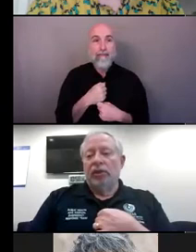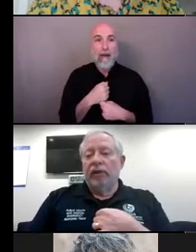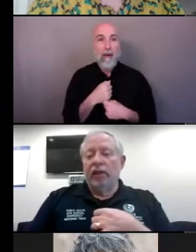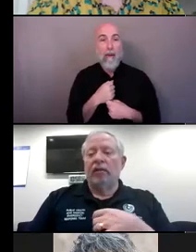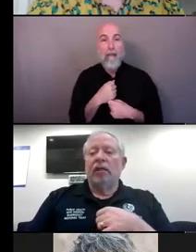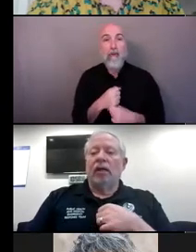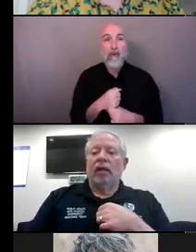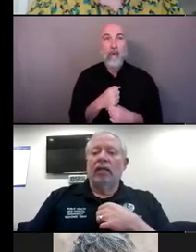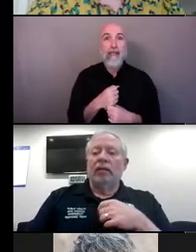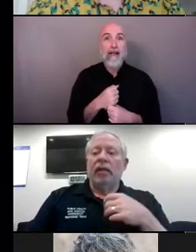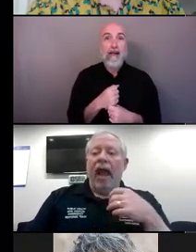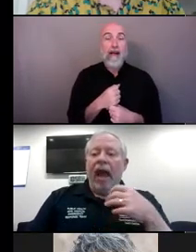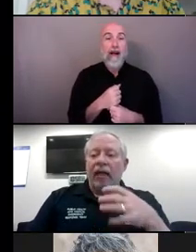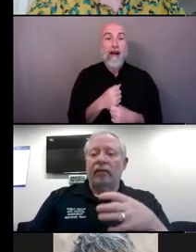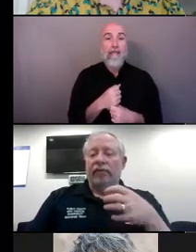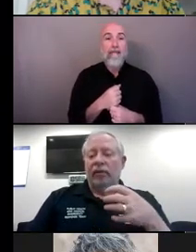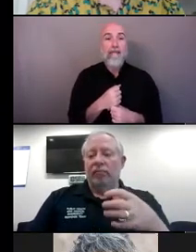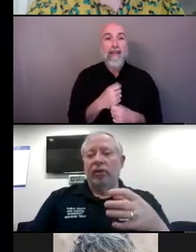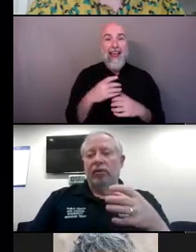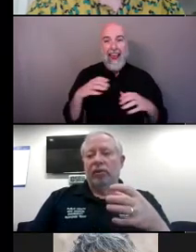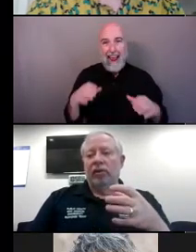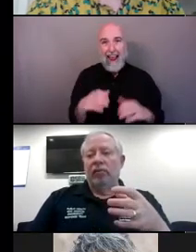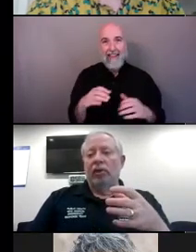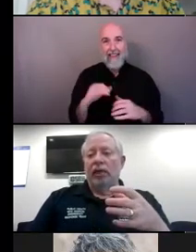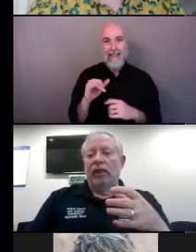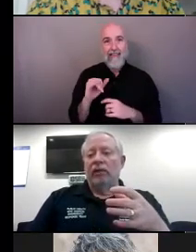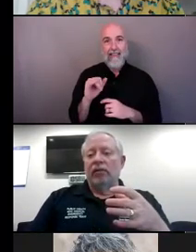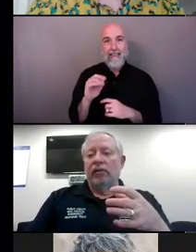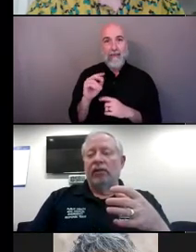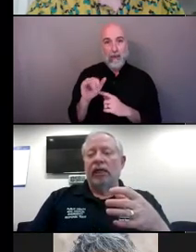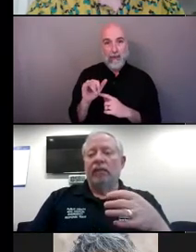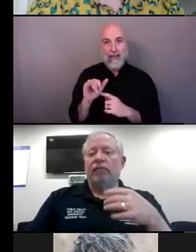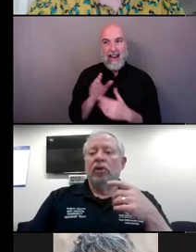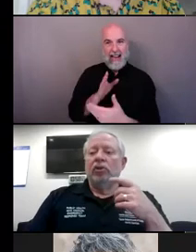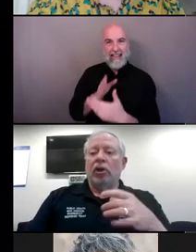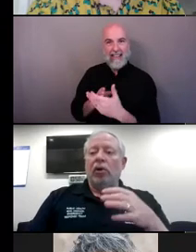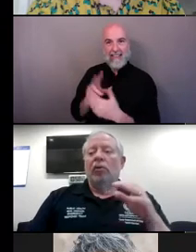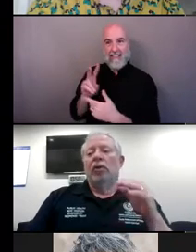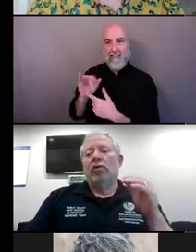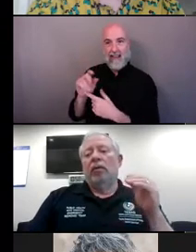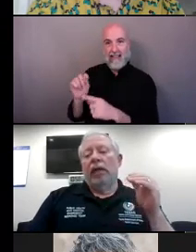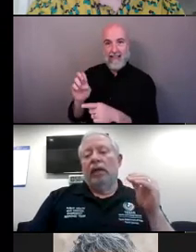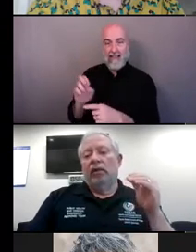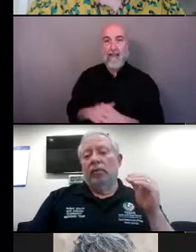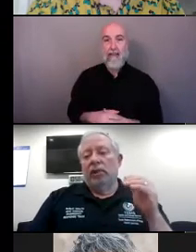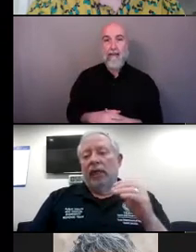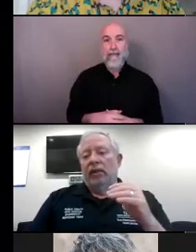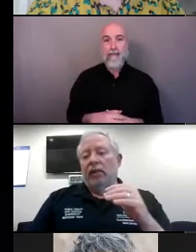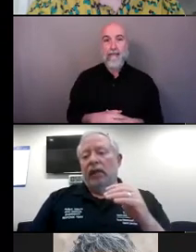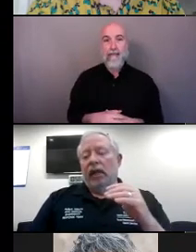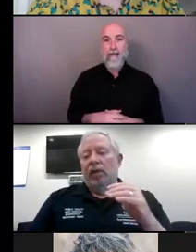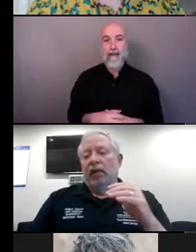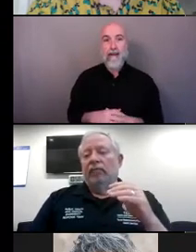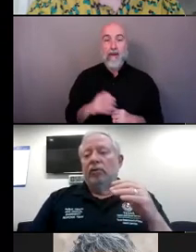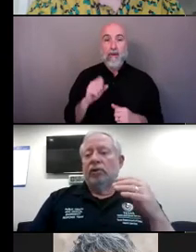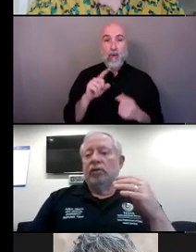a significant active immunity against the vaccine. So when you get